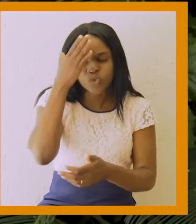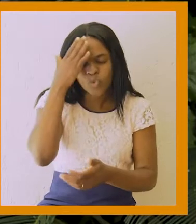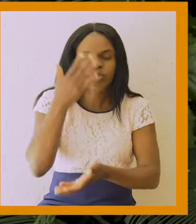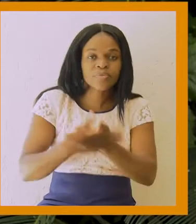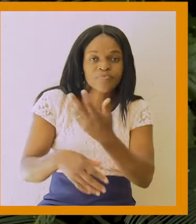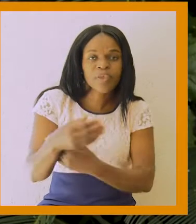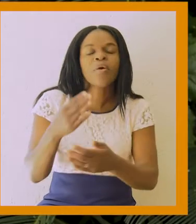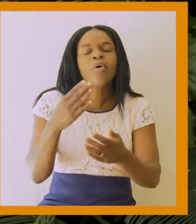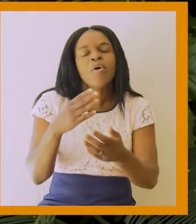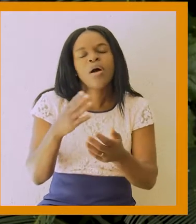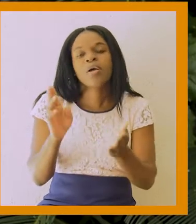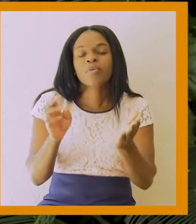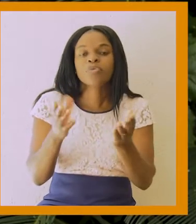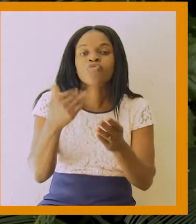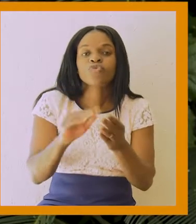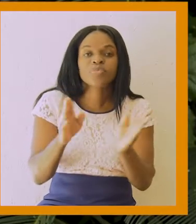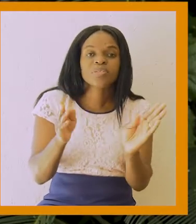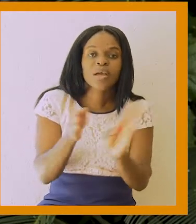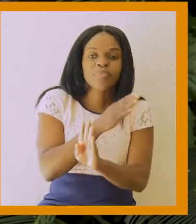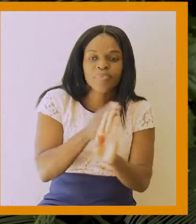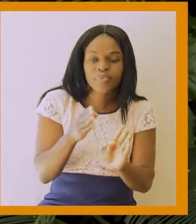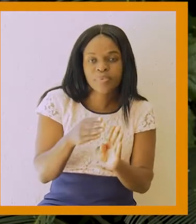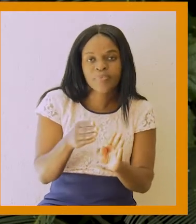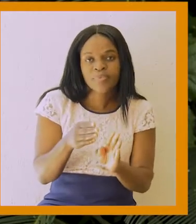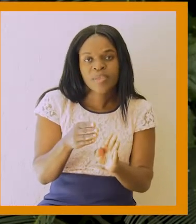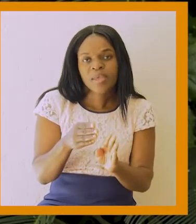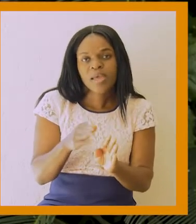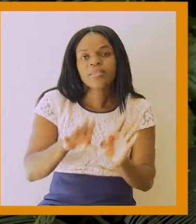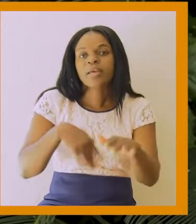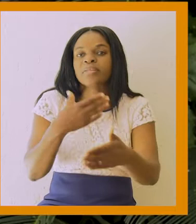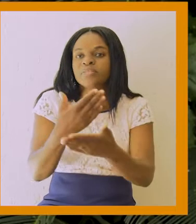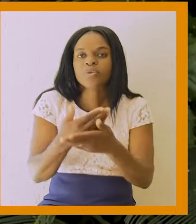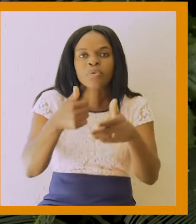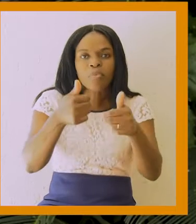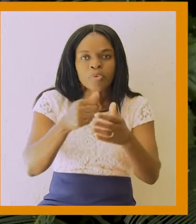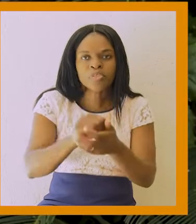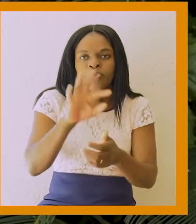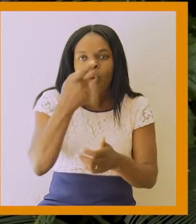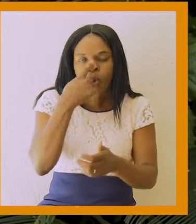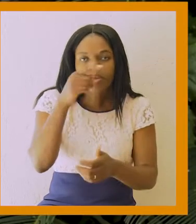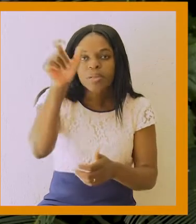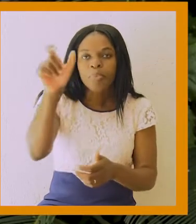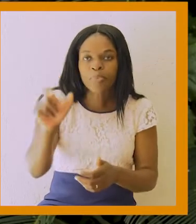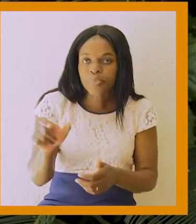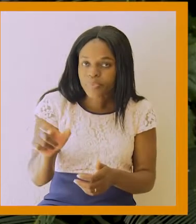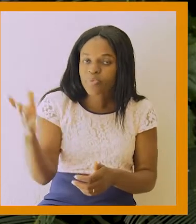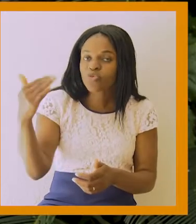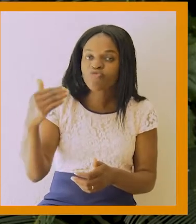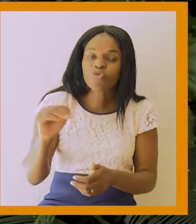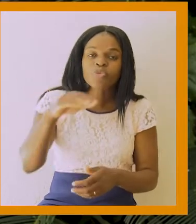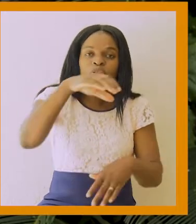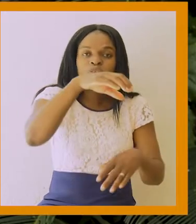victim, until they graduate into a survivor. Mm-hmm. So when a survivor comes from the